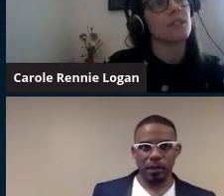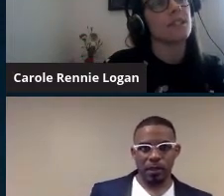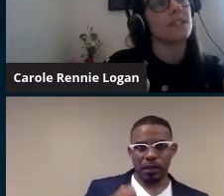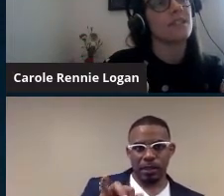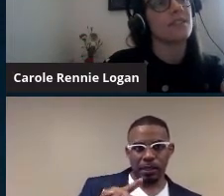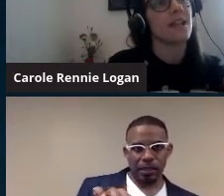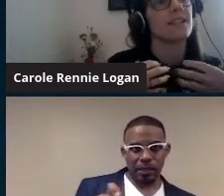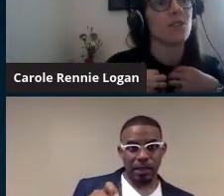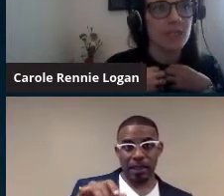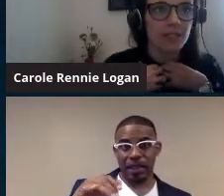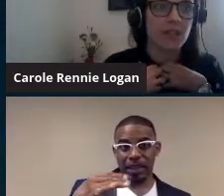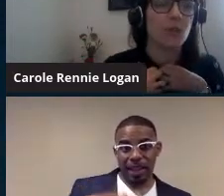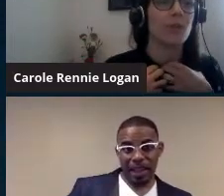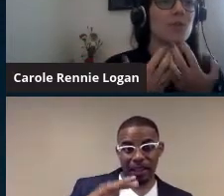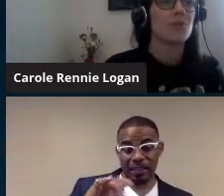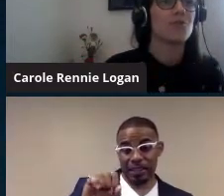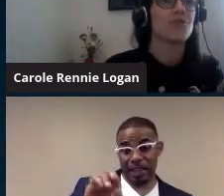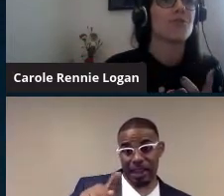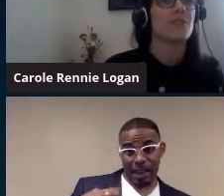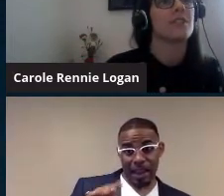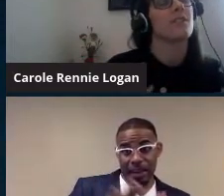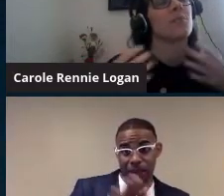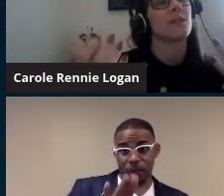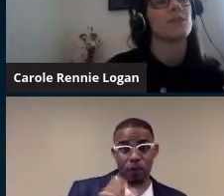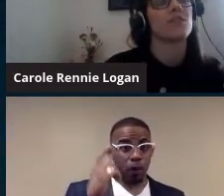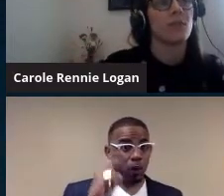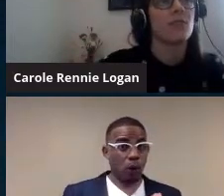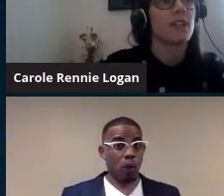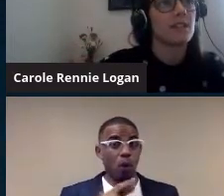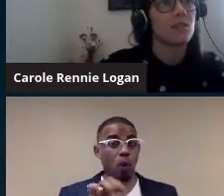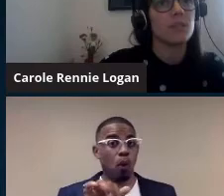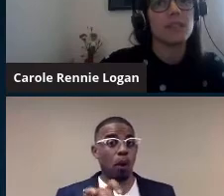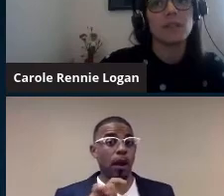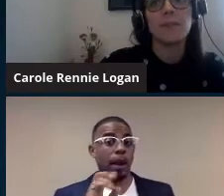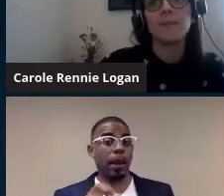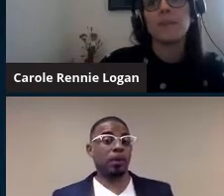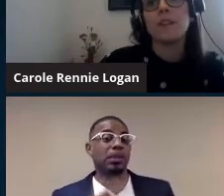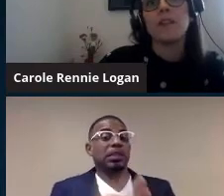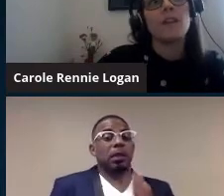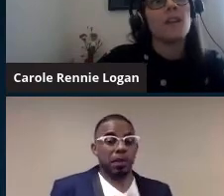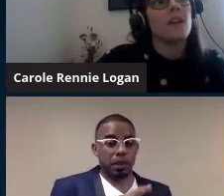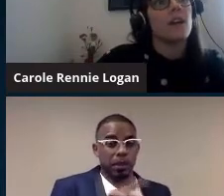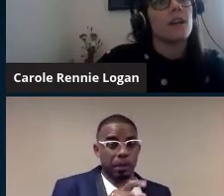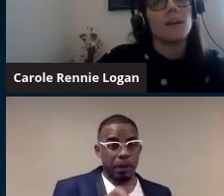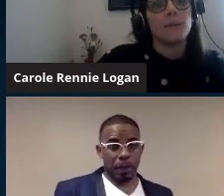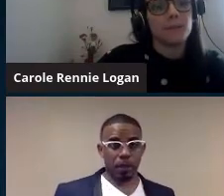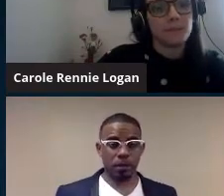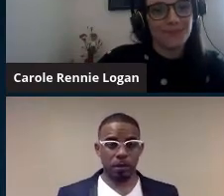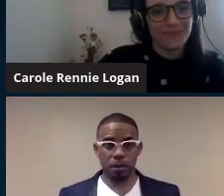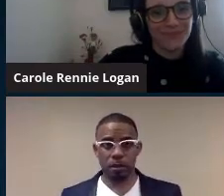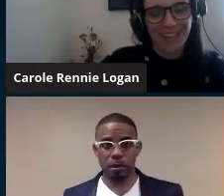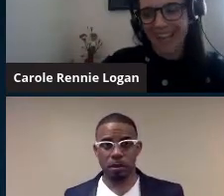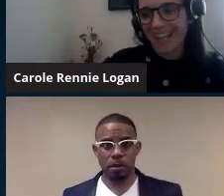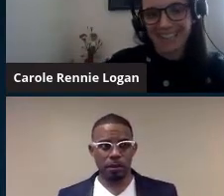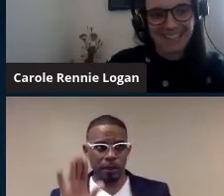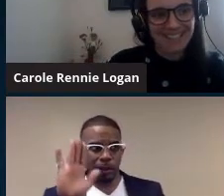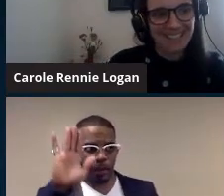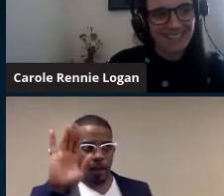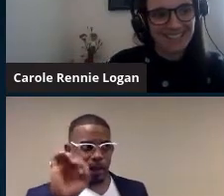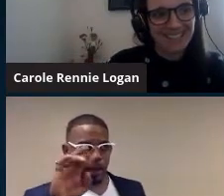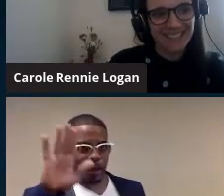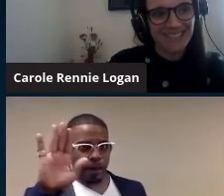syntax, whereas at least as a .NET developer who knows Razor, I've been able to jump right into Blazor. Hi, Carole. Hi.